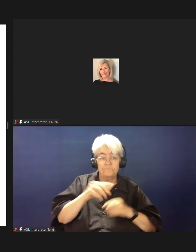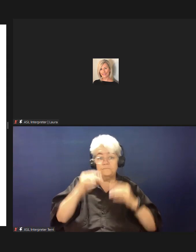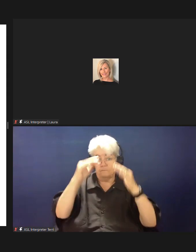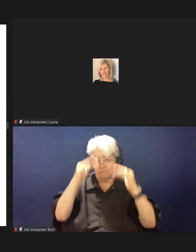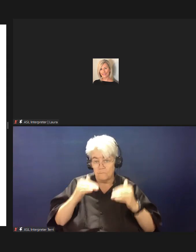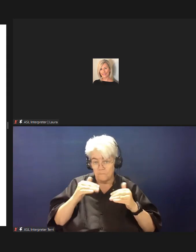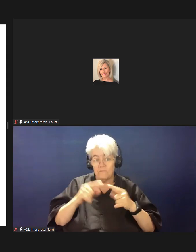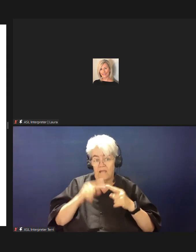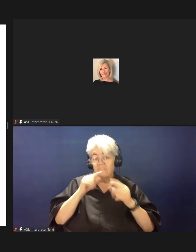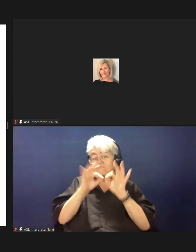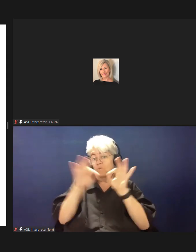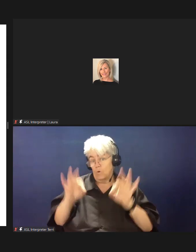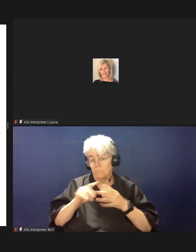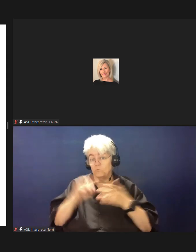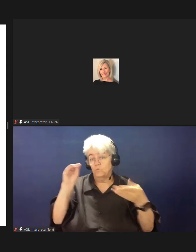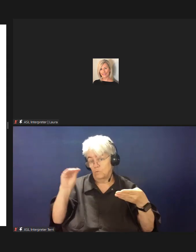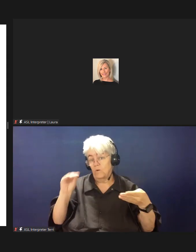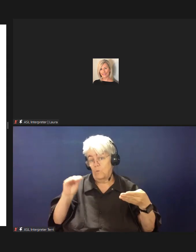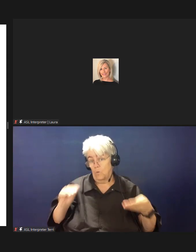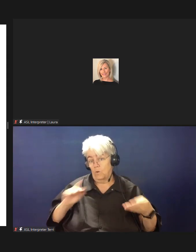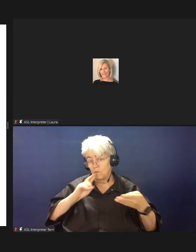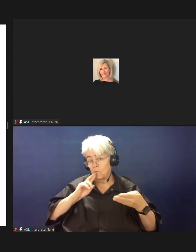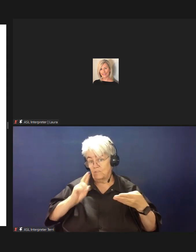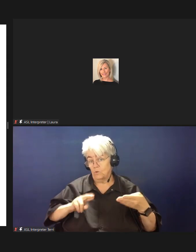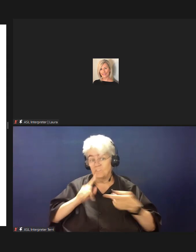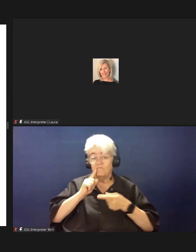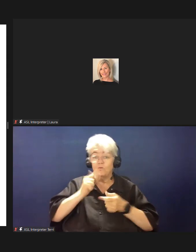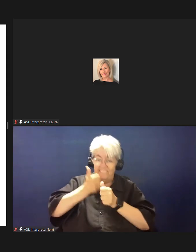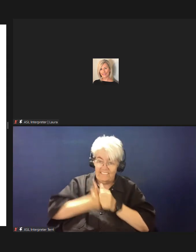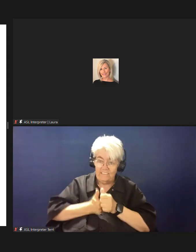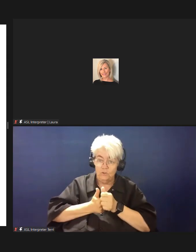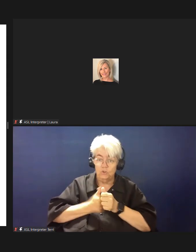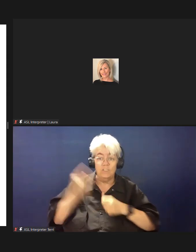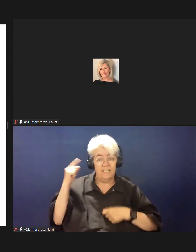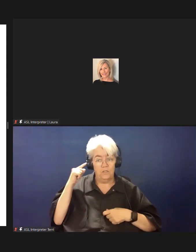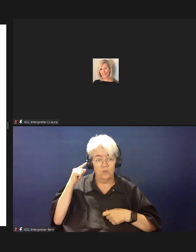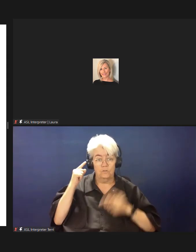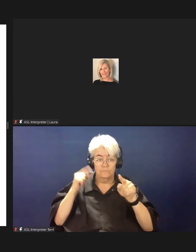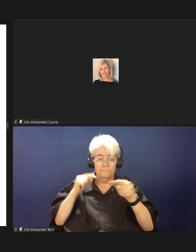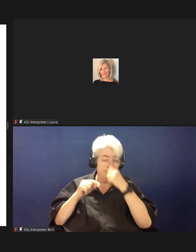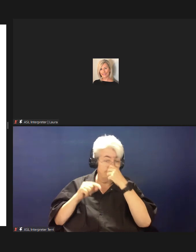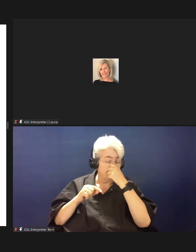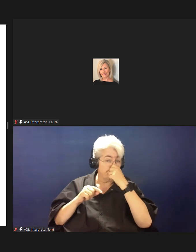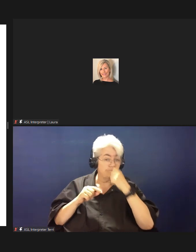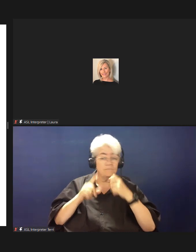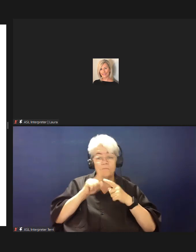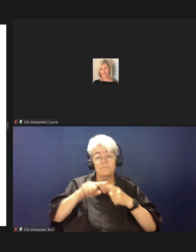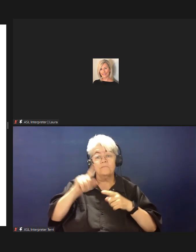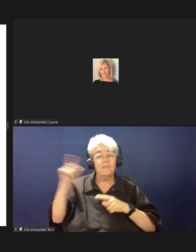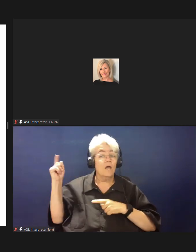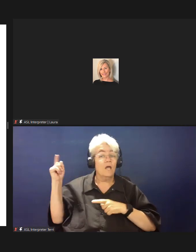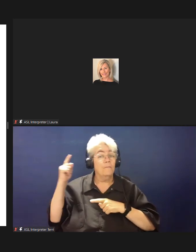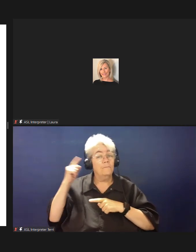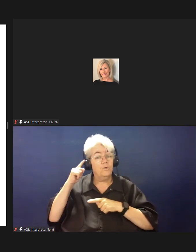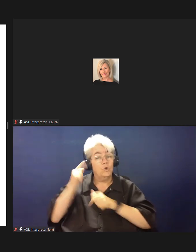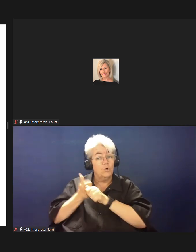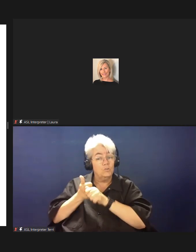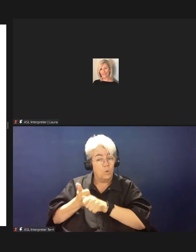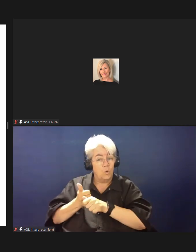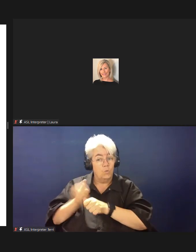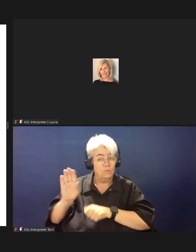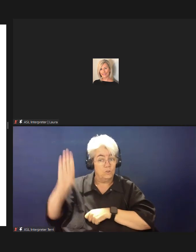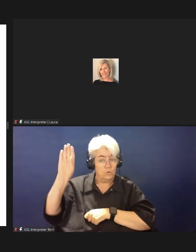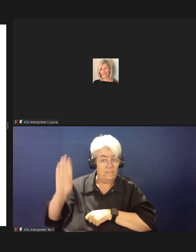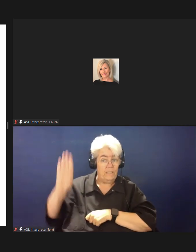provides space to record the results of each ear. Now, since Pure Tone screening isn't automated, the